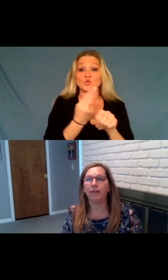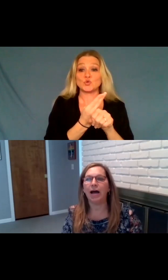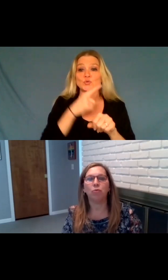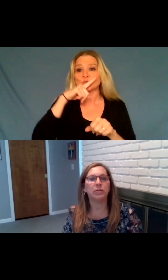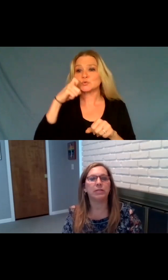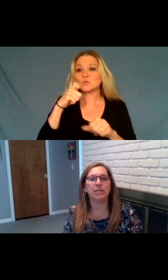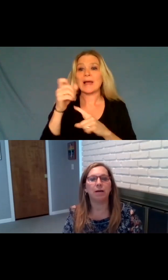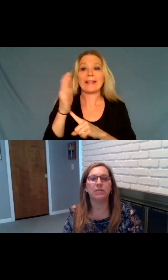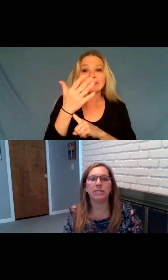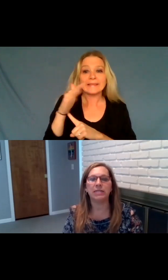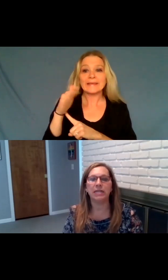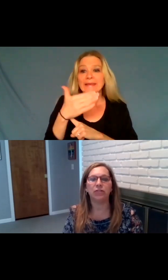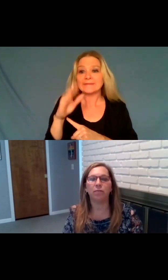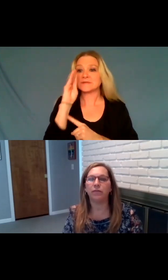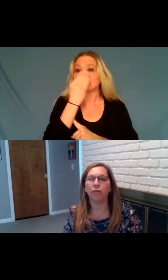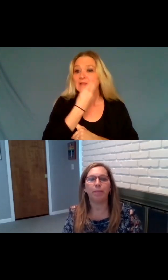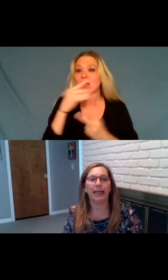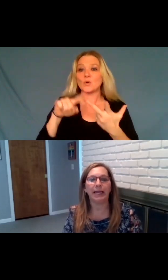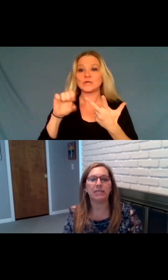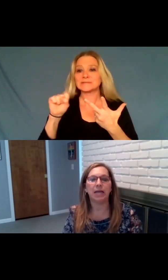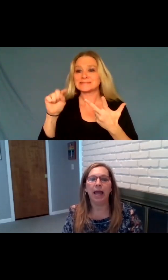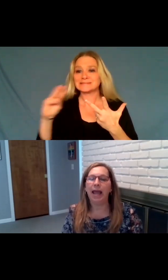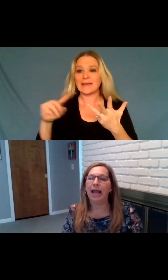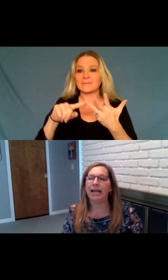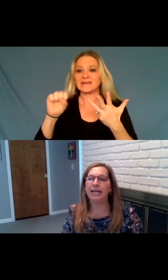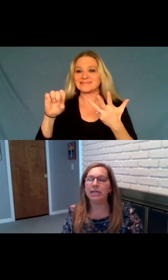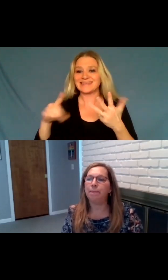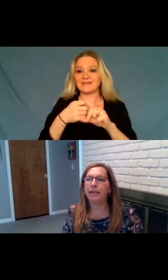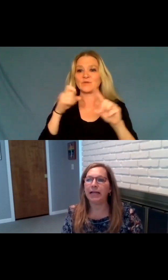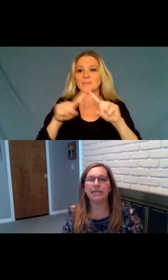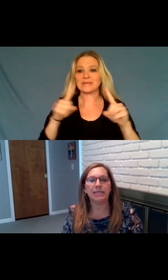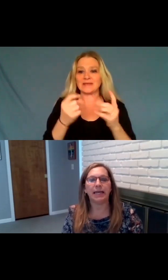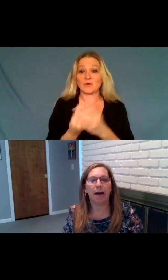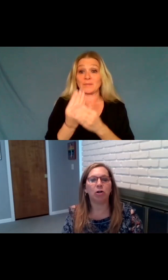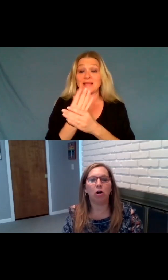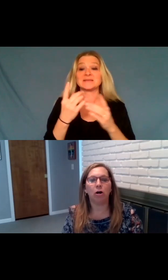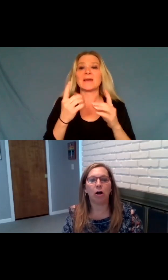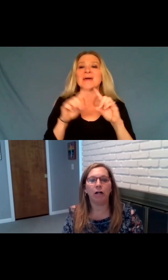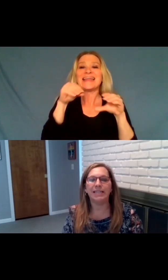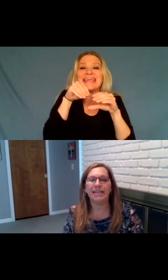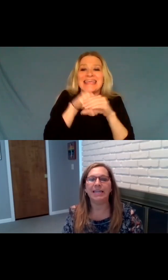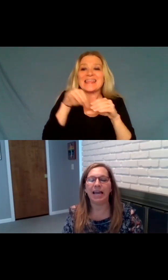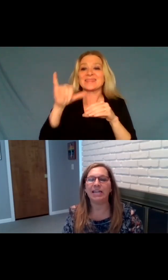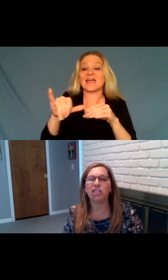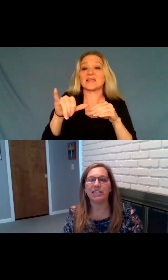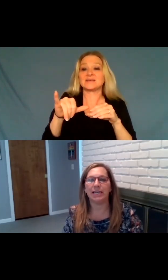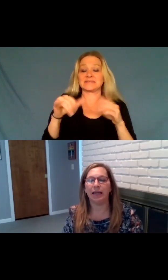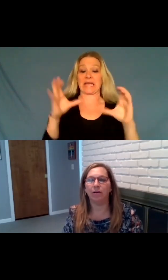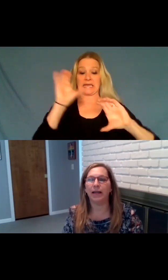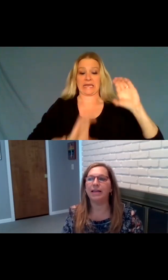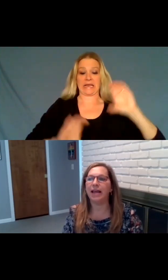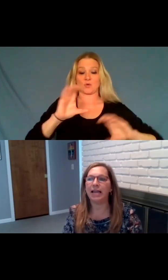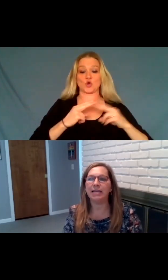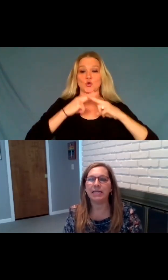leaves, the flowers, the stems, and seeds from different plants. And in the plant is a chemical called